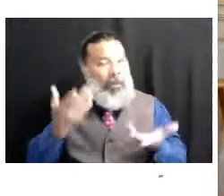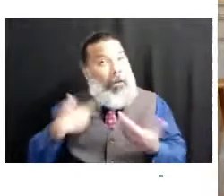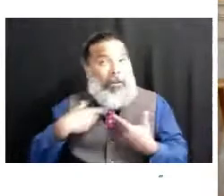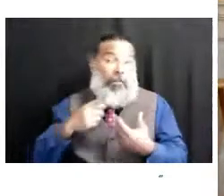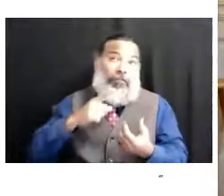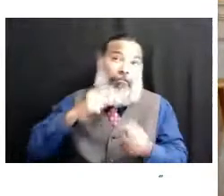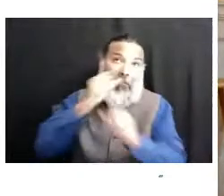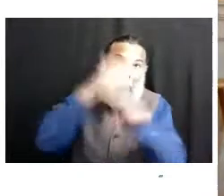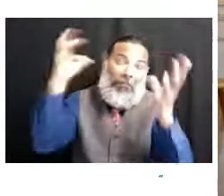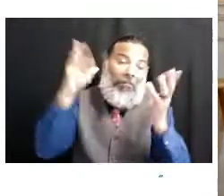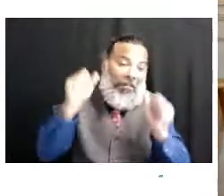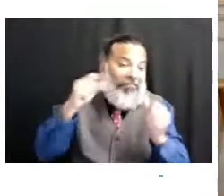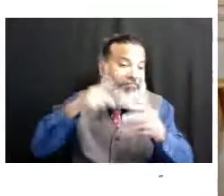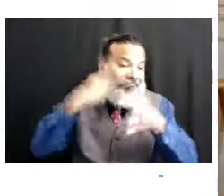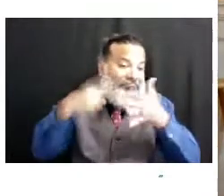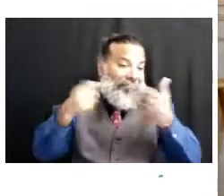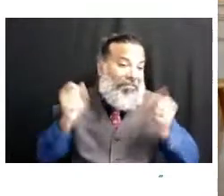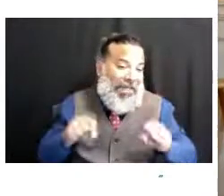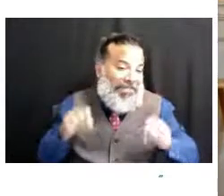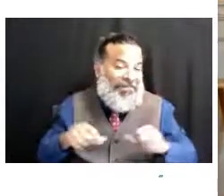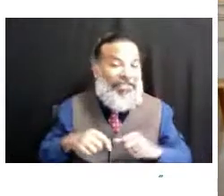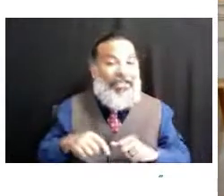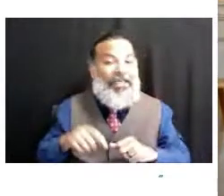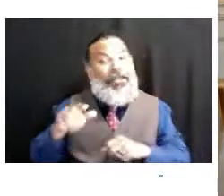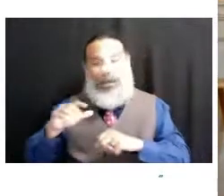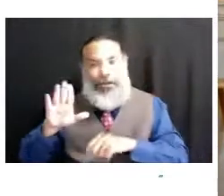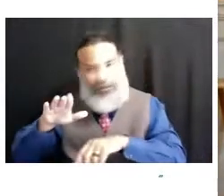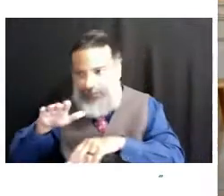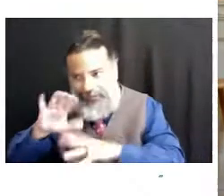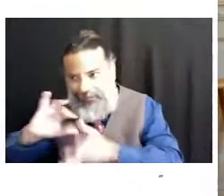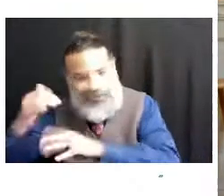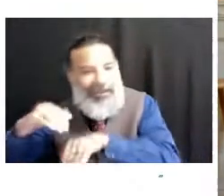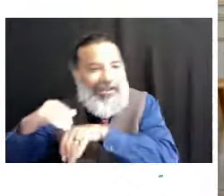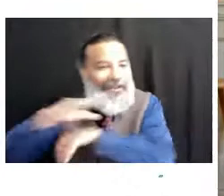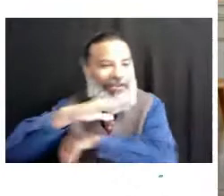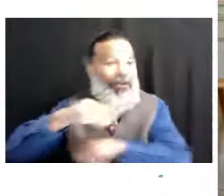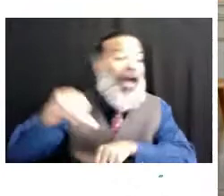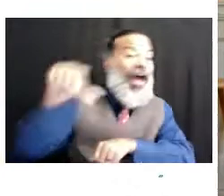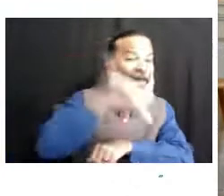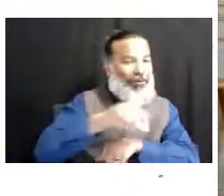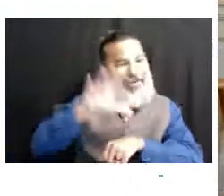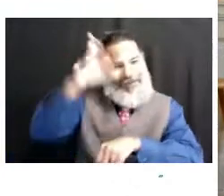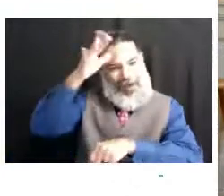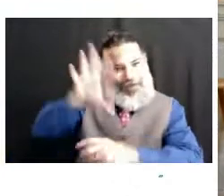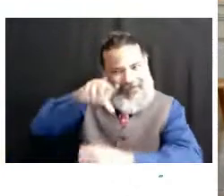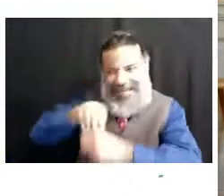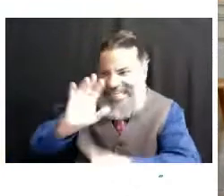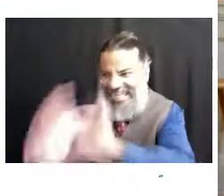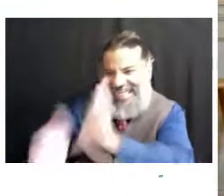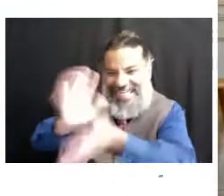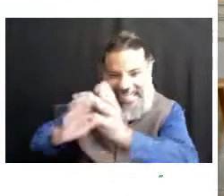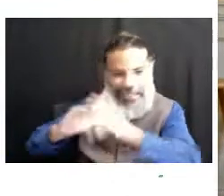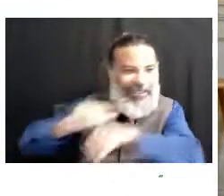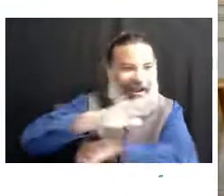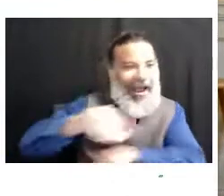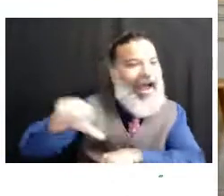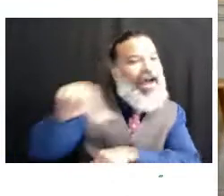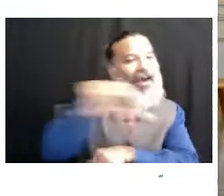imagine. He was sent to another. His father intervened, and he was sent to